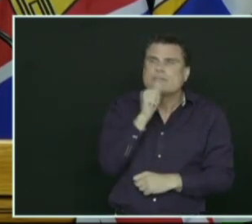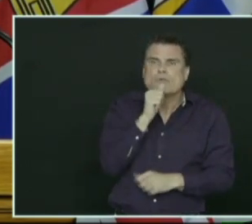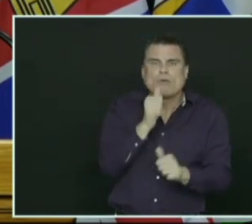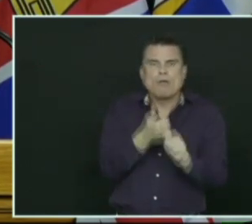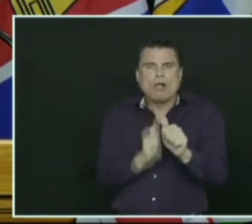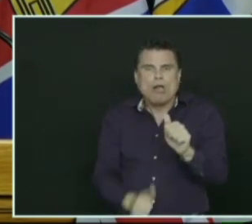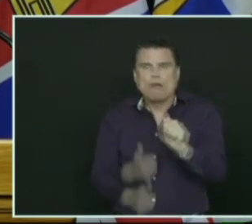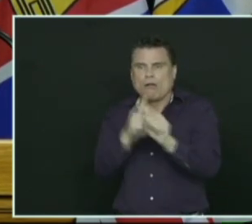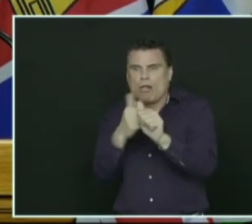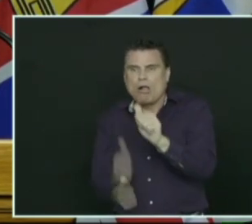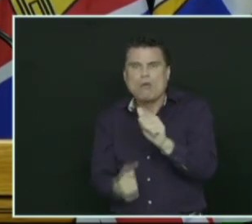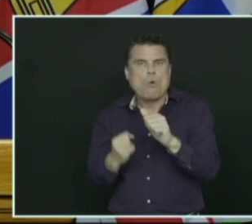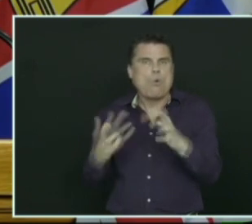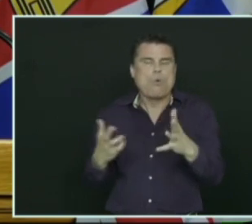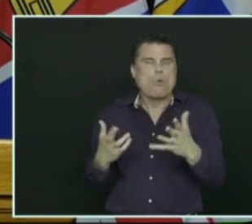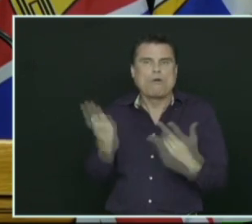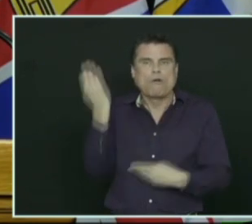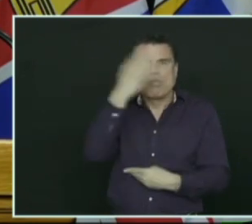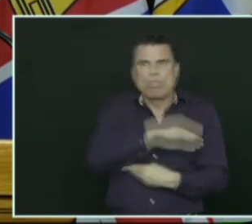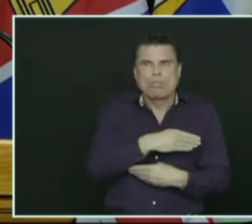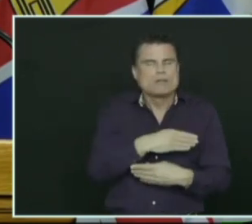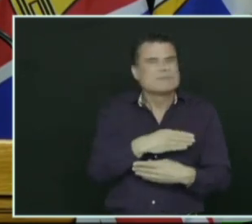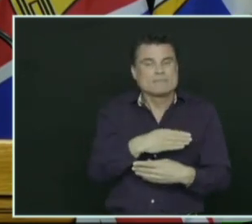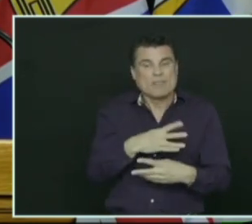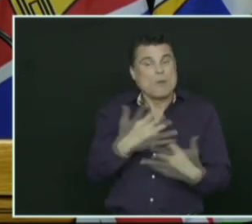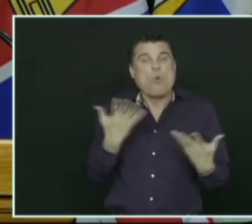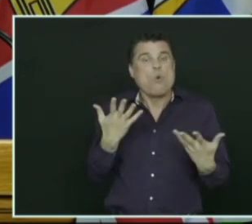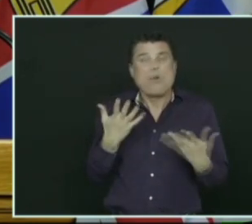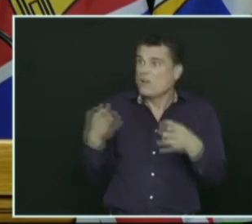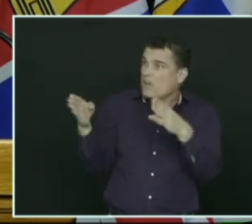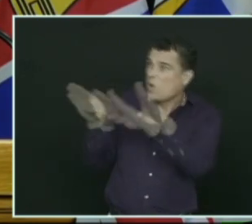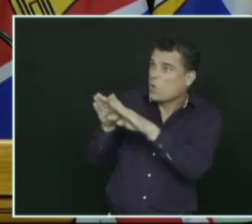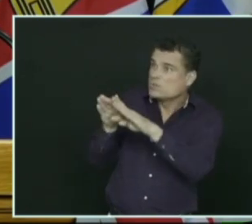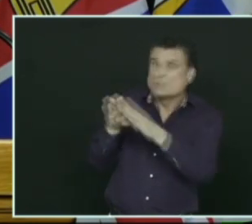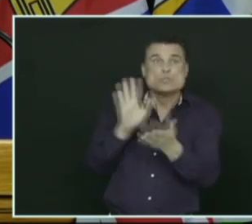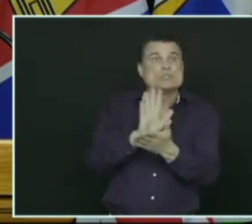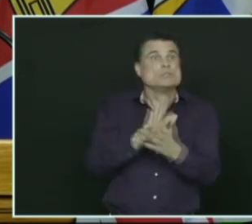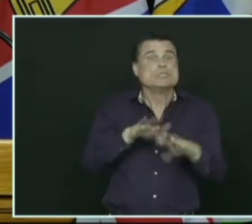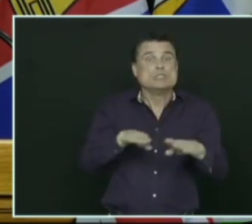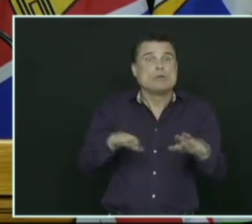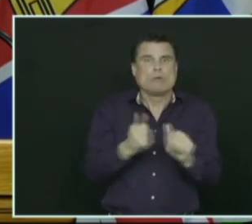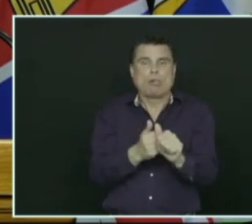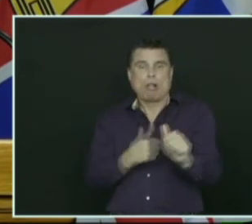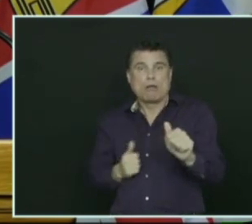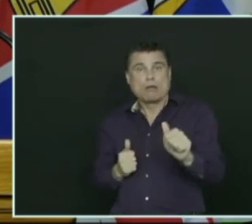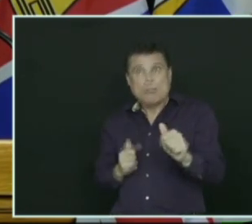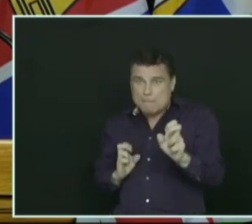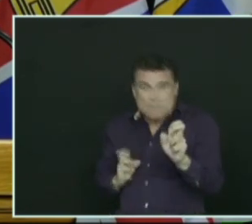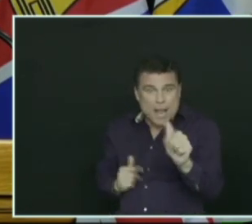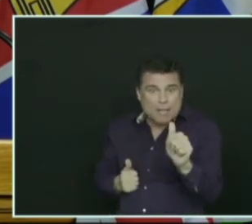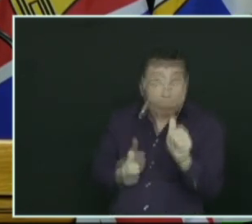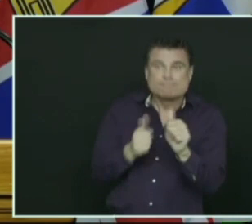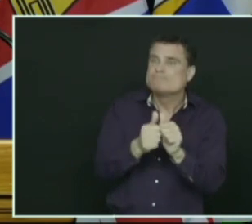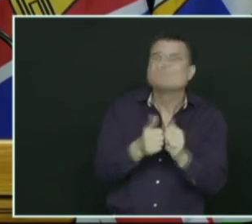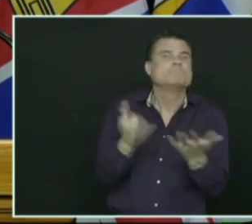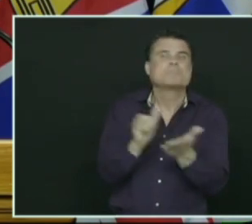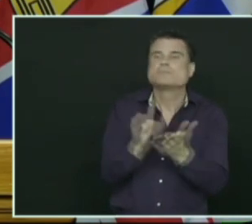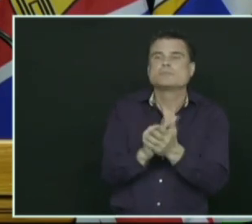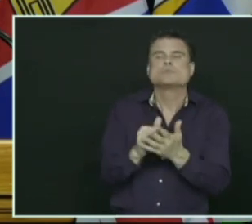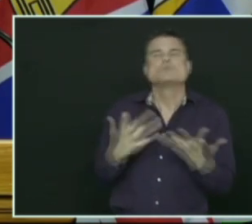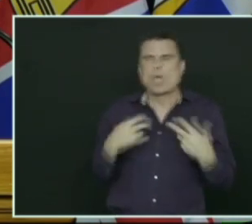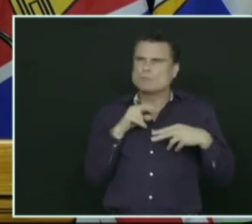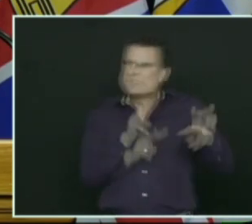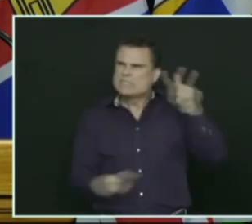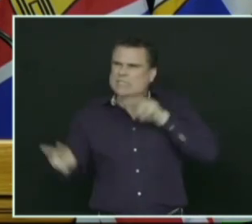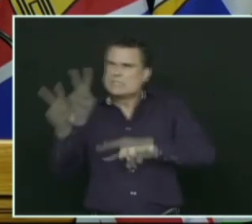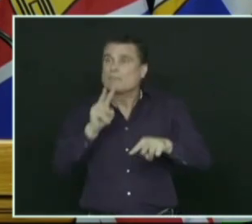of it is related to where the outbreaks were in Fraser Health. And particular now, we know that at least 8 of